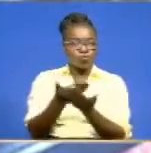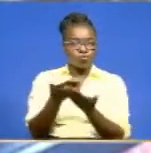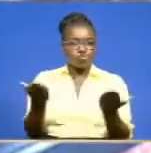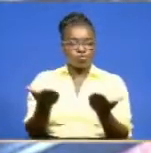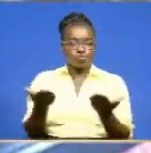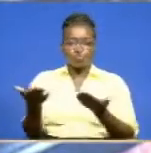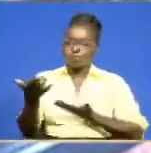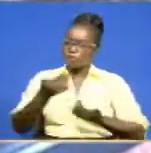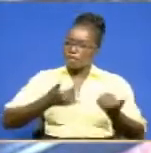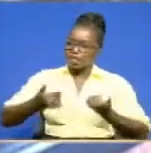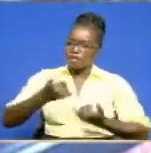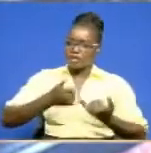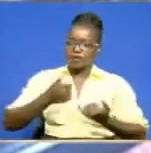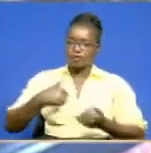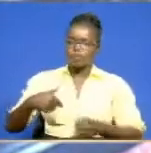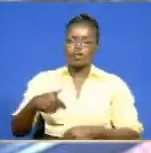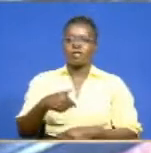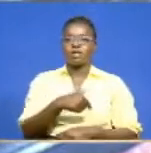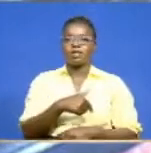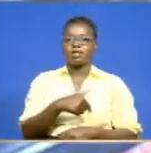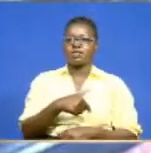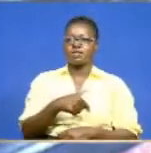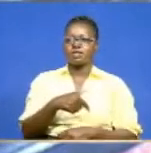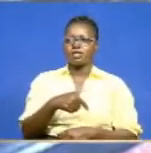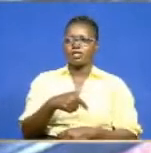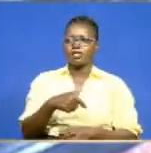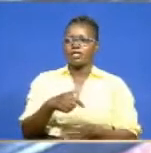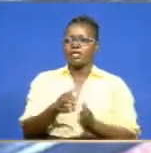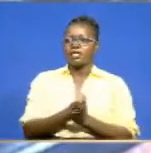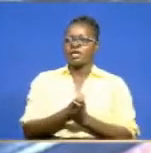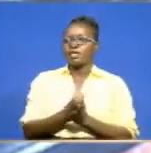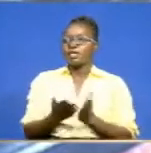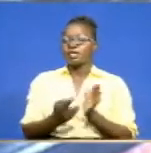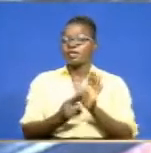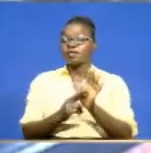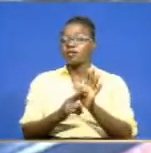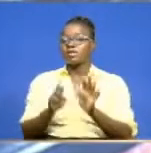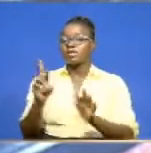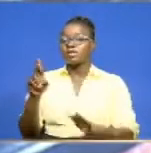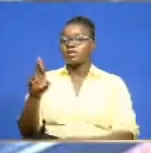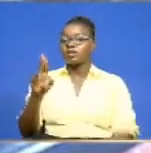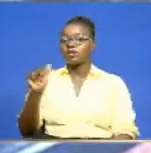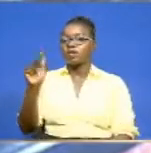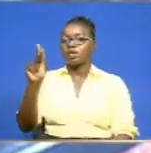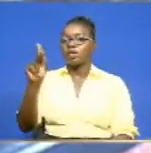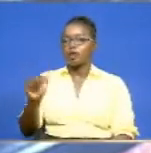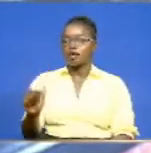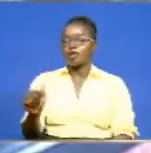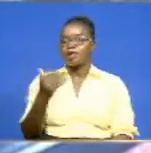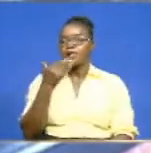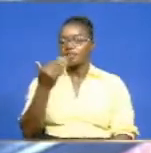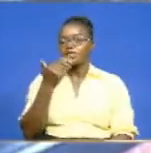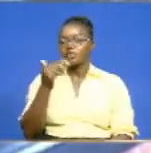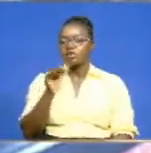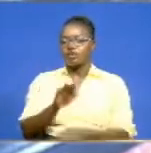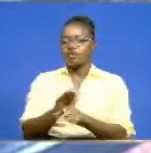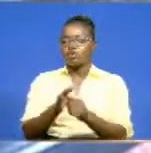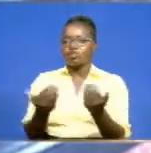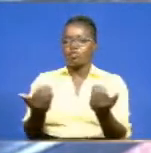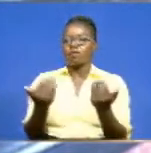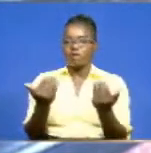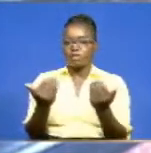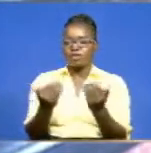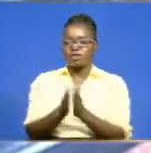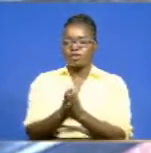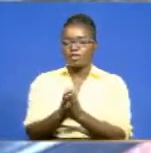to interact with us on social media. Thomas Hamisi, Nawakilisha Ruaka. Thomas Hamisi, once again, thank you so much for watching. Paul Jomo,